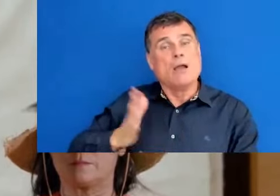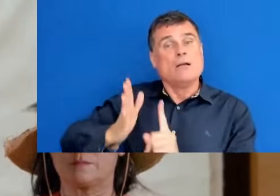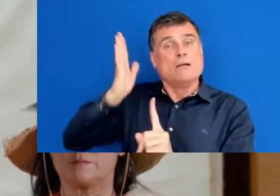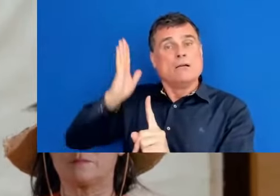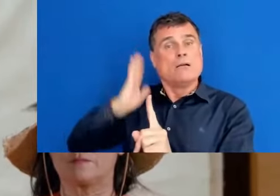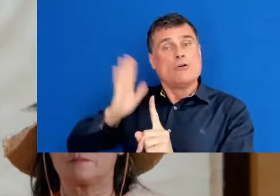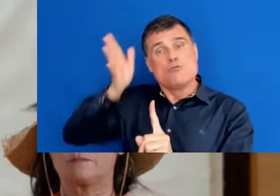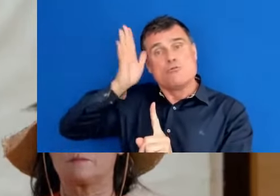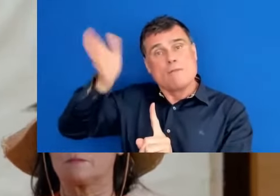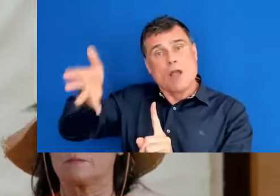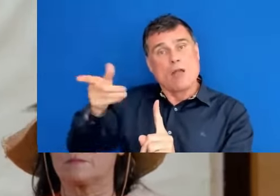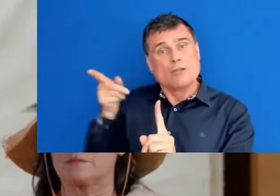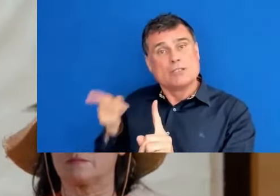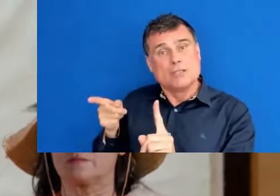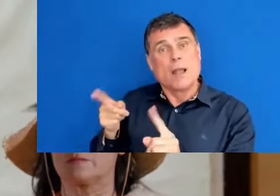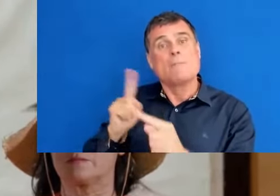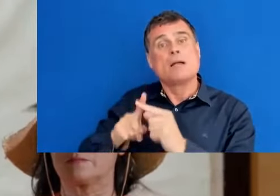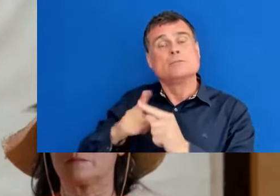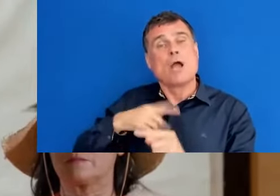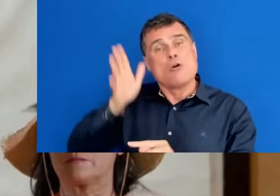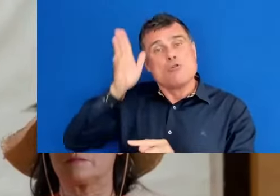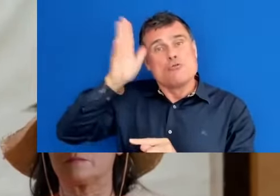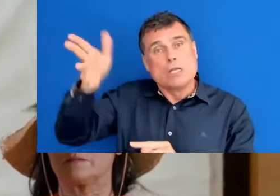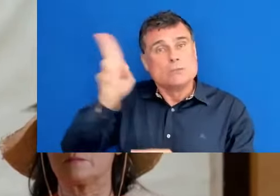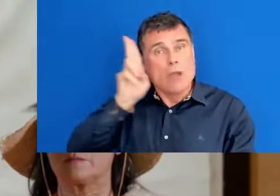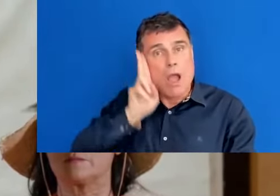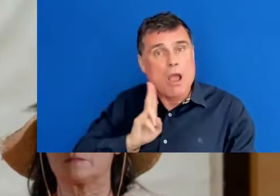my great-great-uncle,